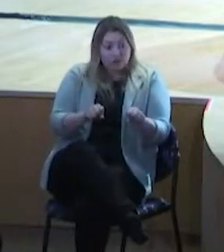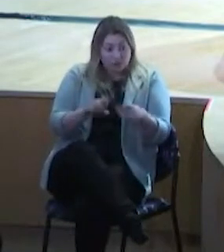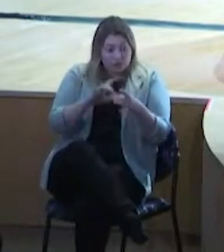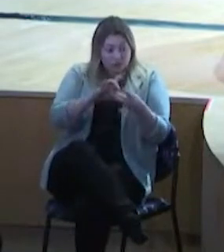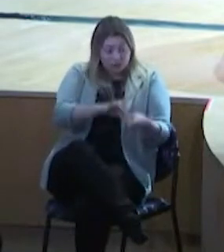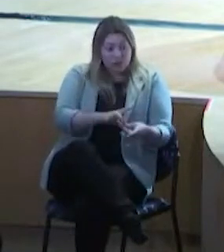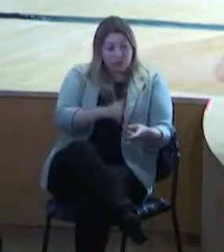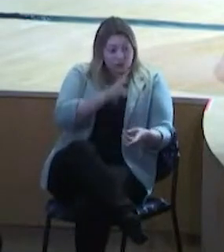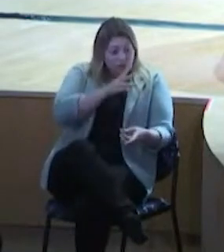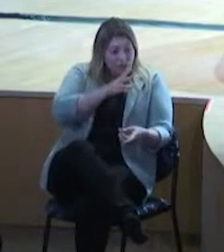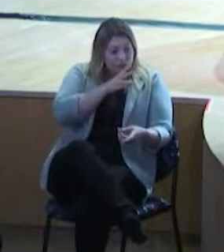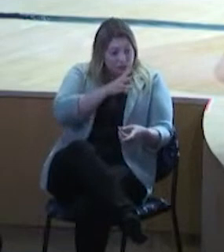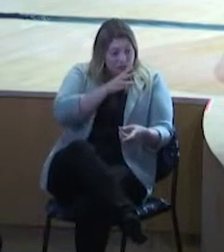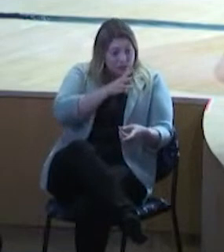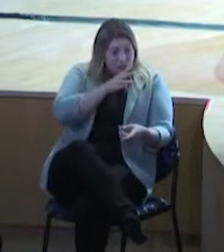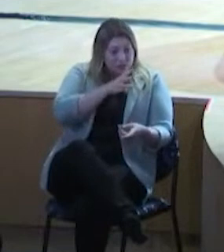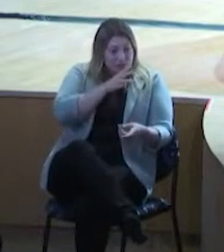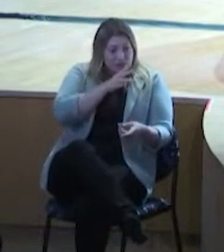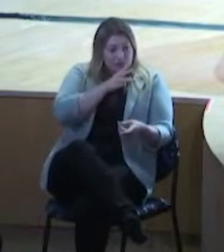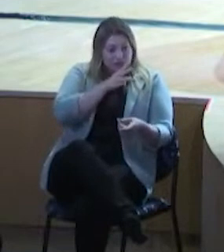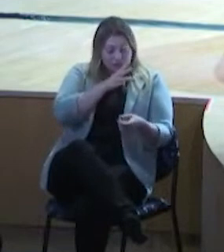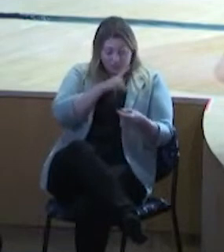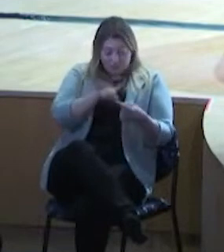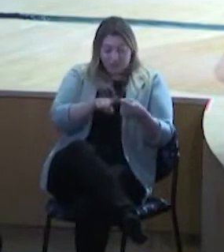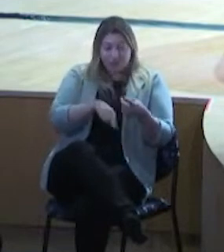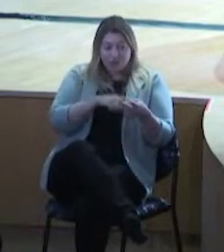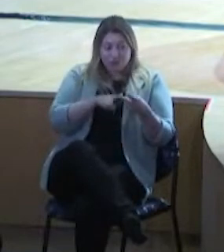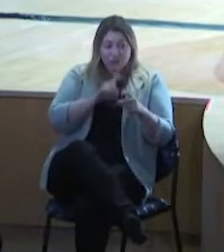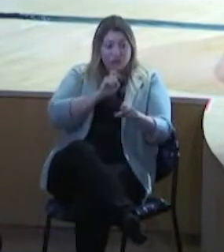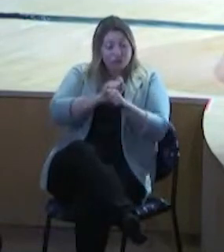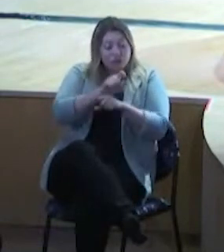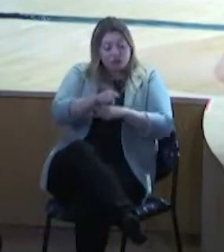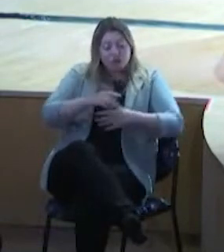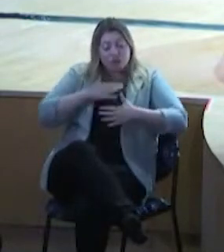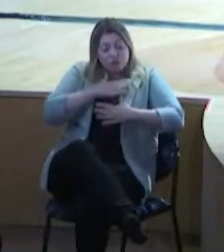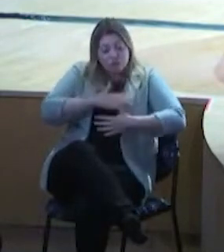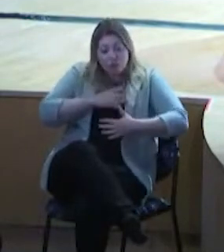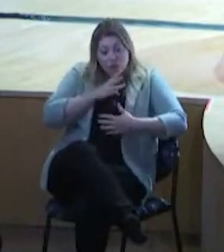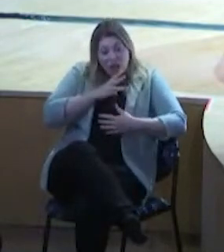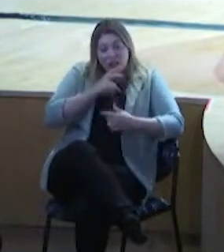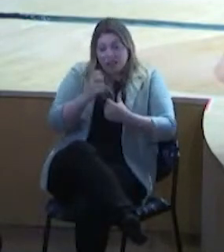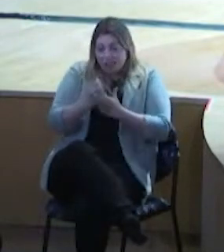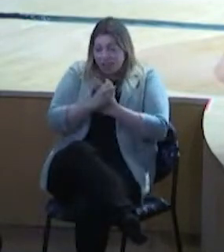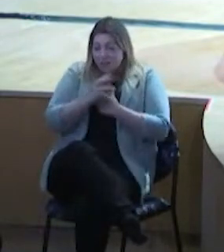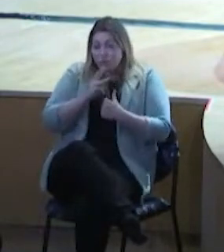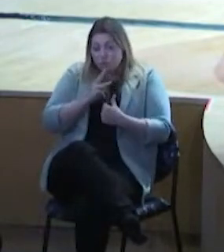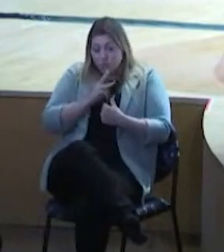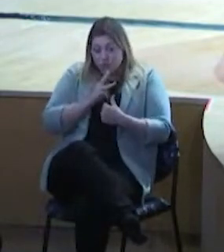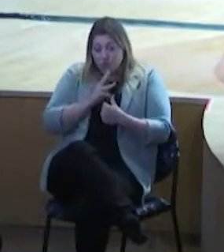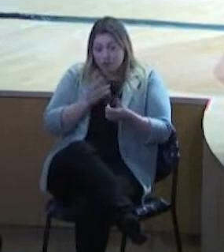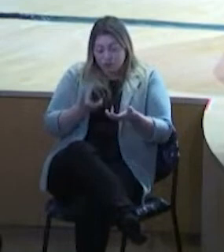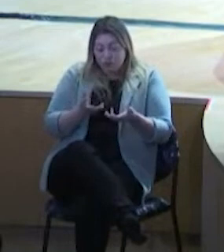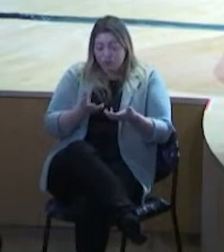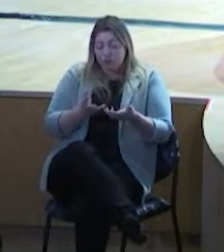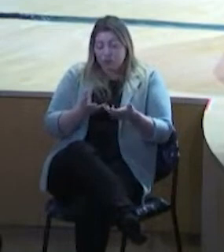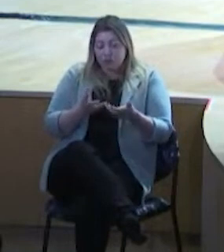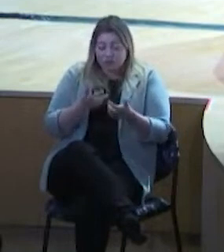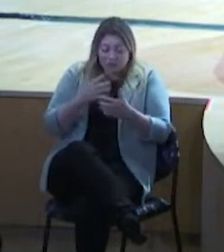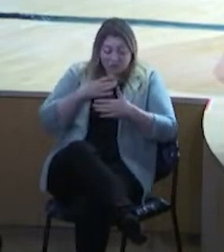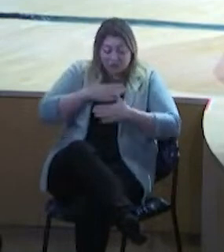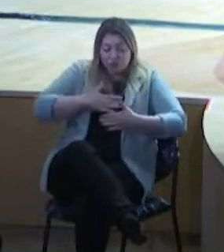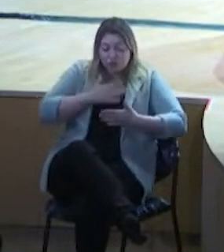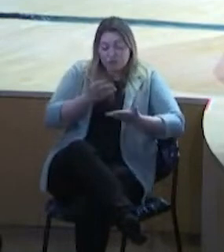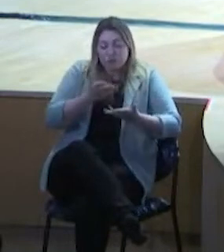About the water and really appreciate the water, love, appreciate what